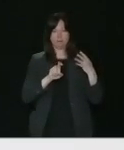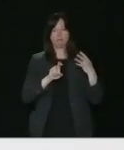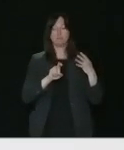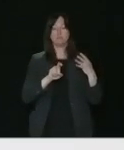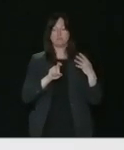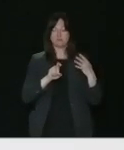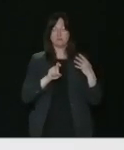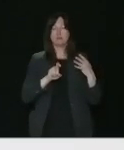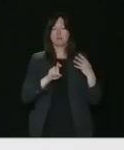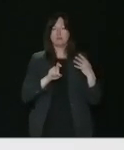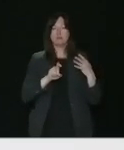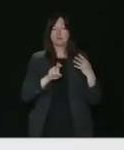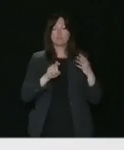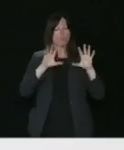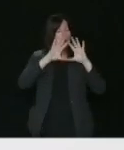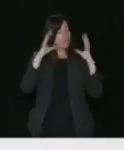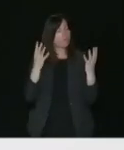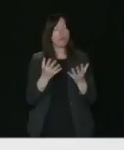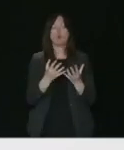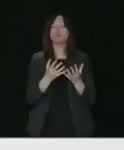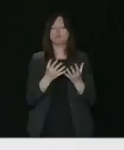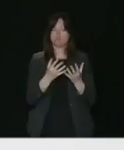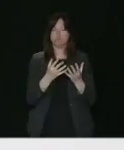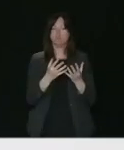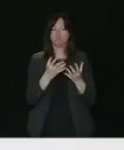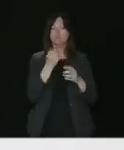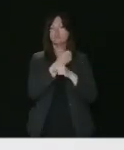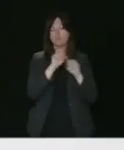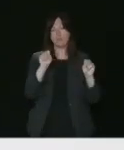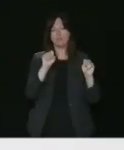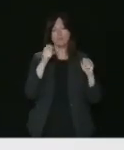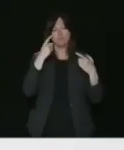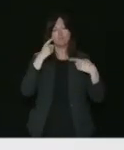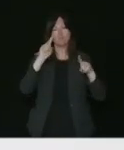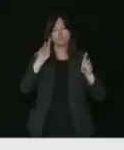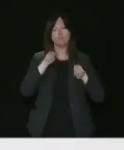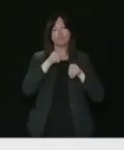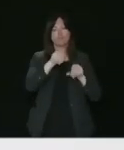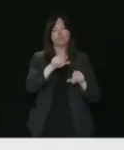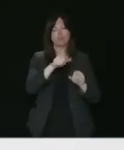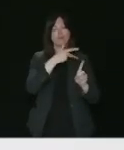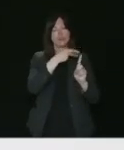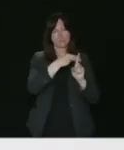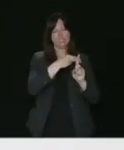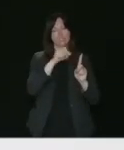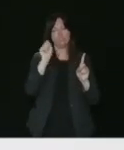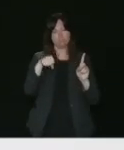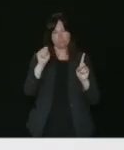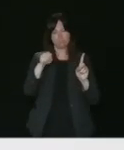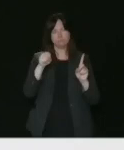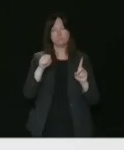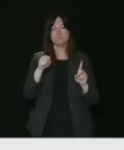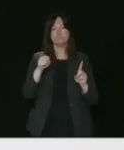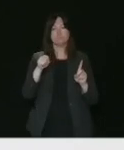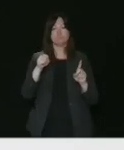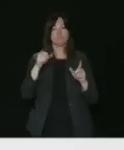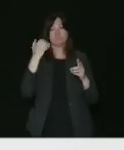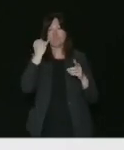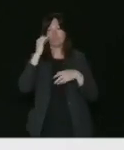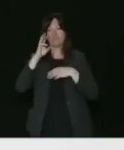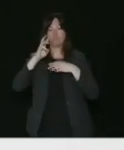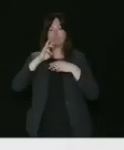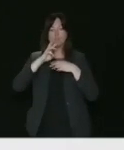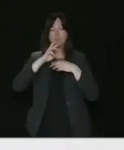vaccine, the fact is that overall it's a very I think safe and effective vaccine. I think at the global level, I